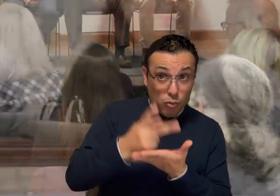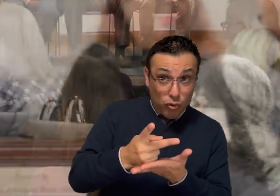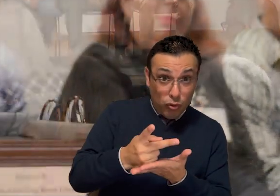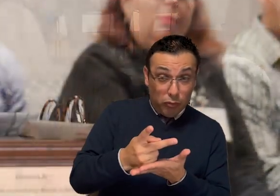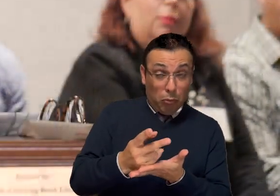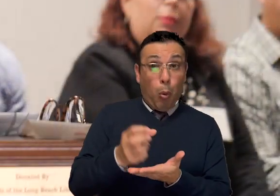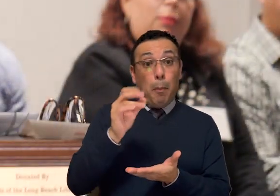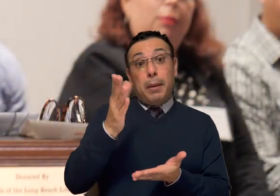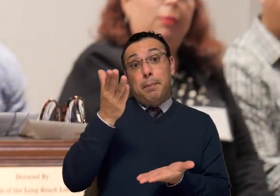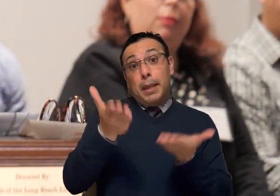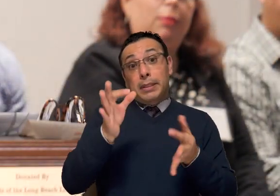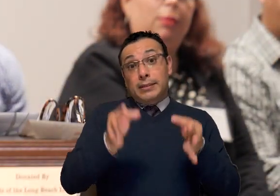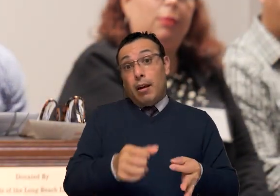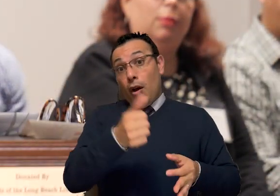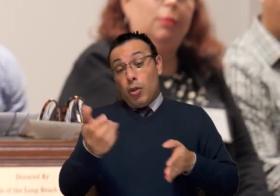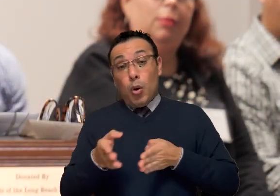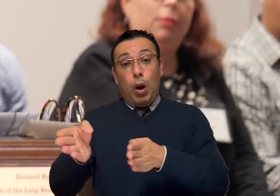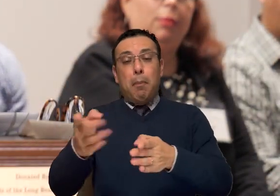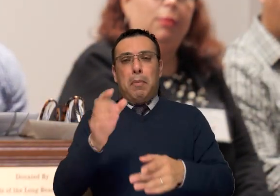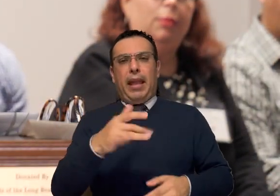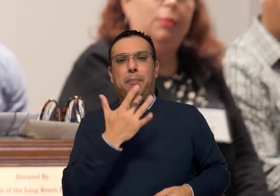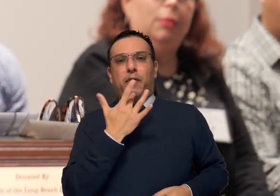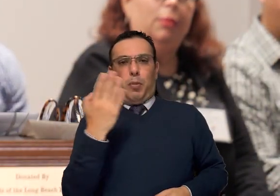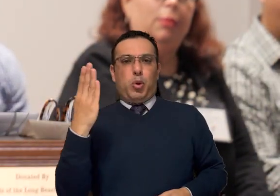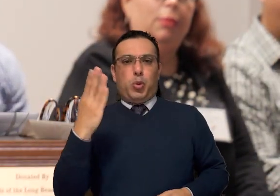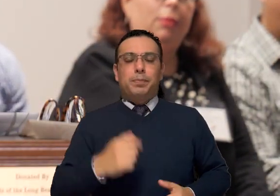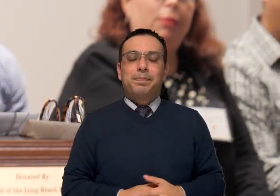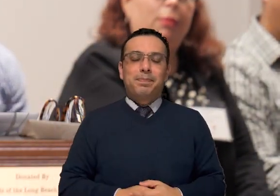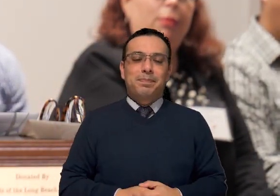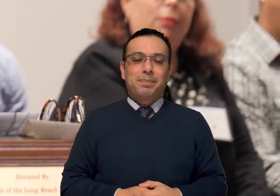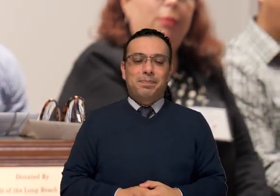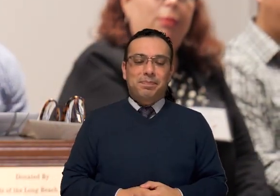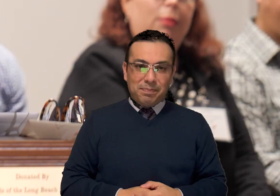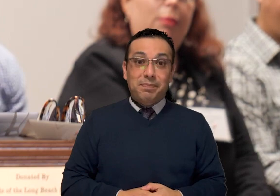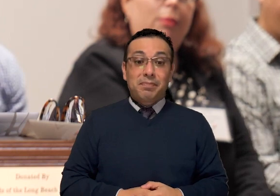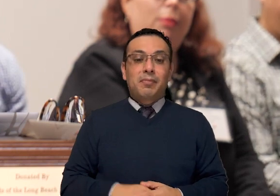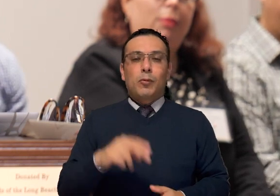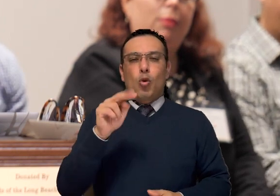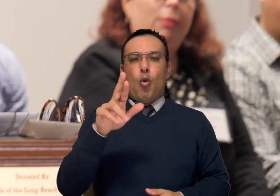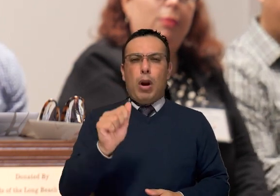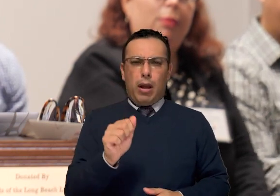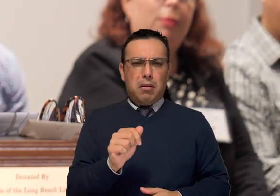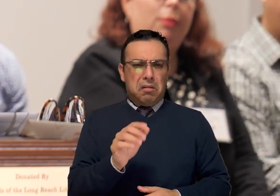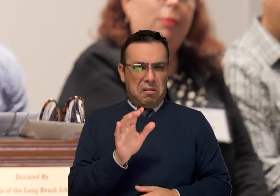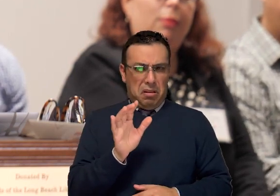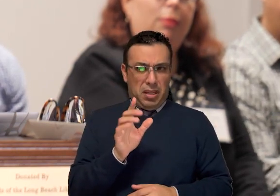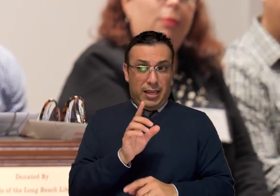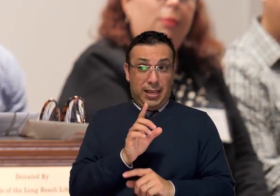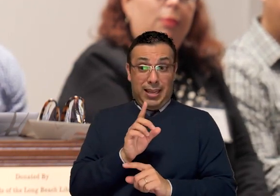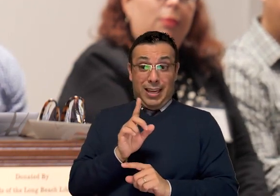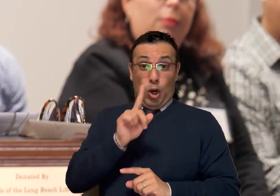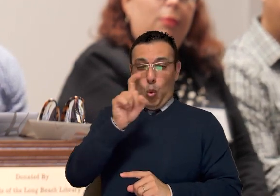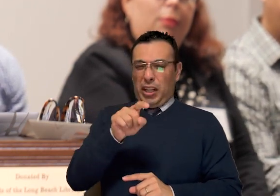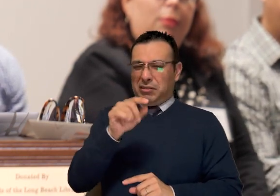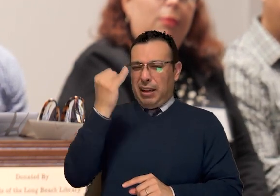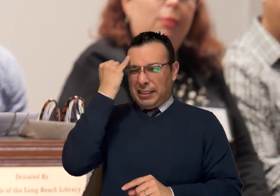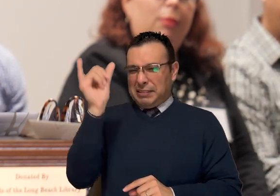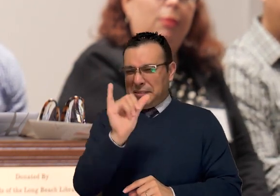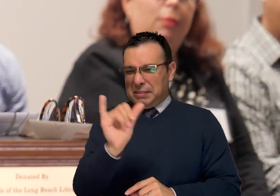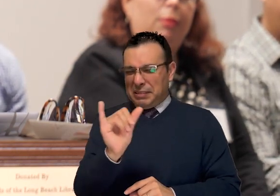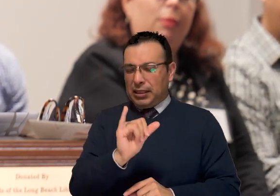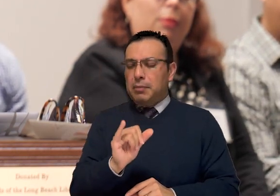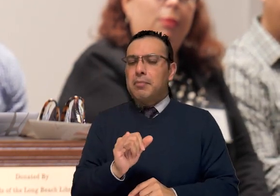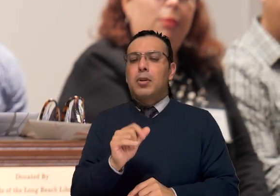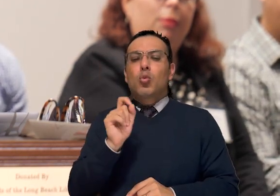continue down that same theme, and you may be answering this one as well, which is how and who decided on